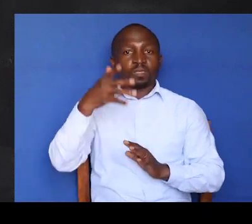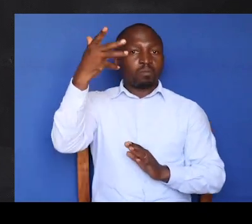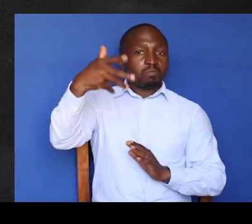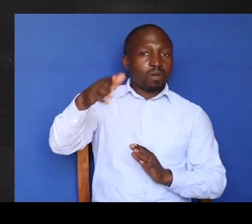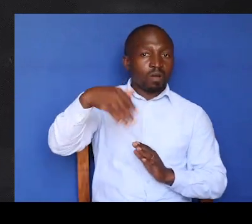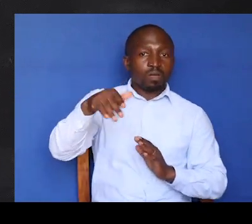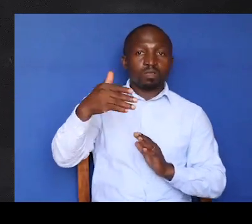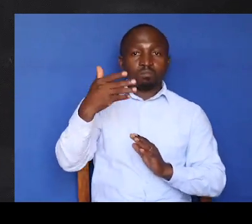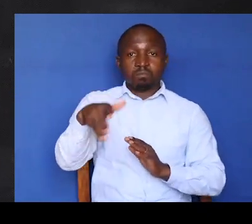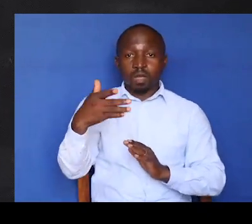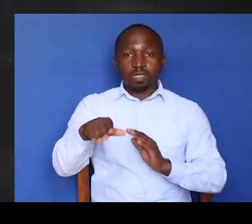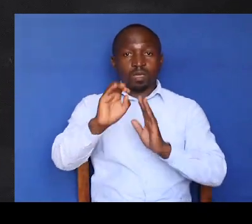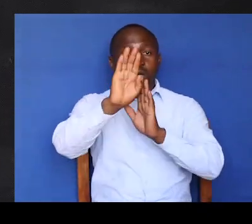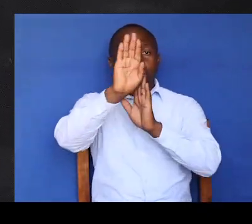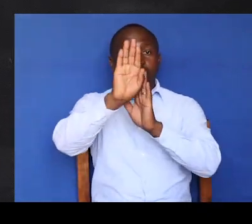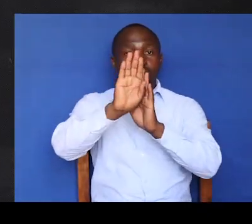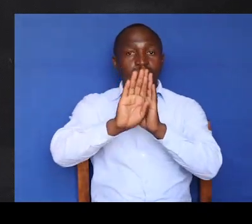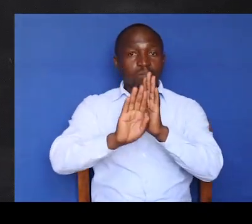water fluctuates low.